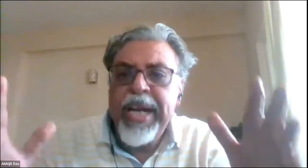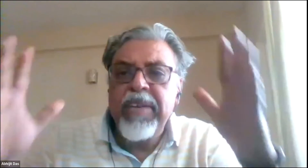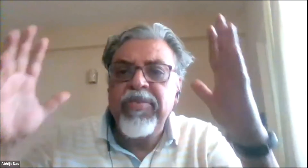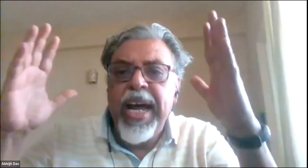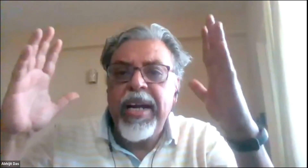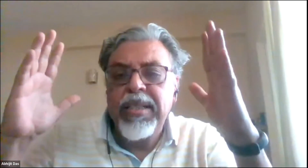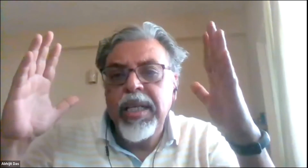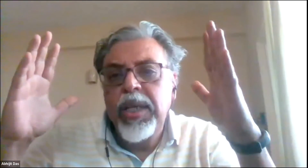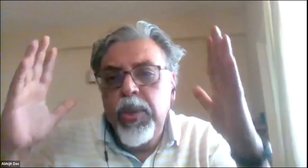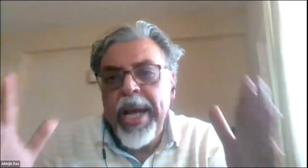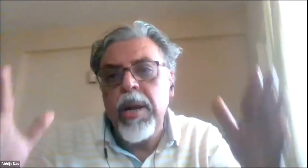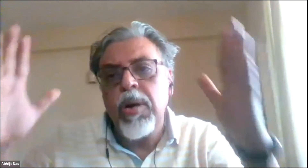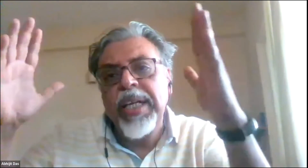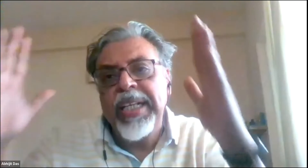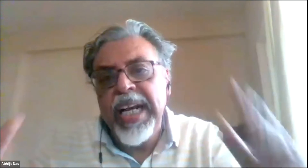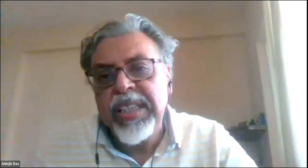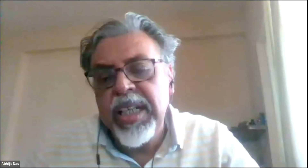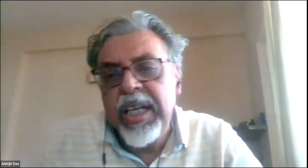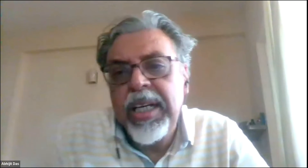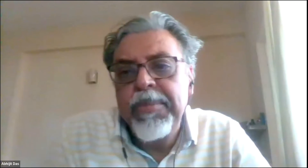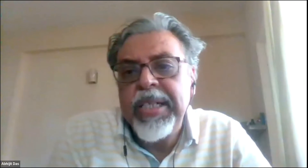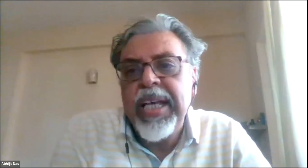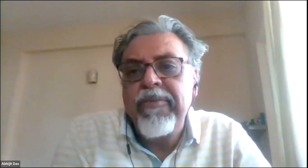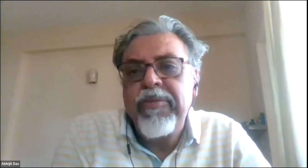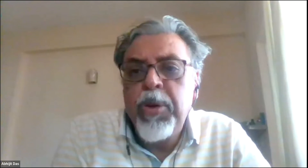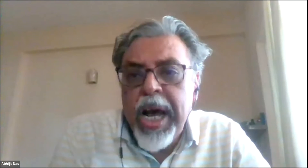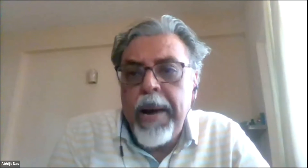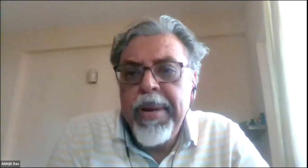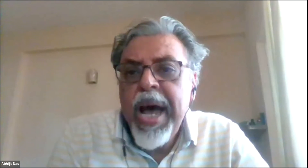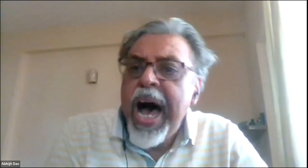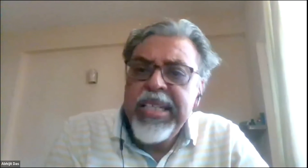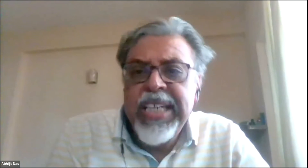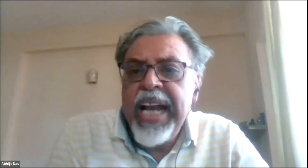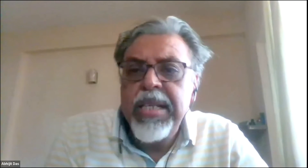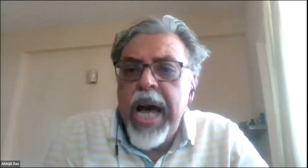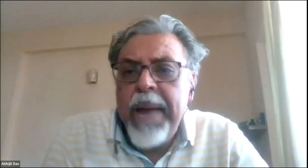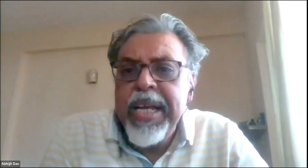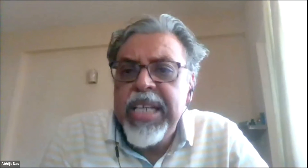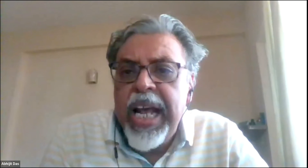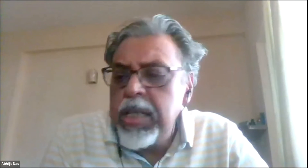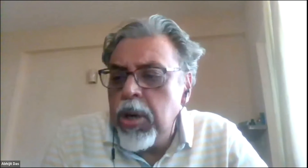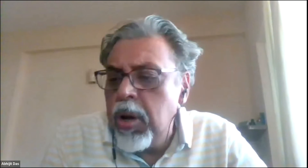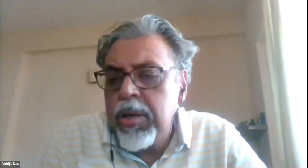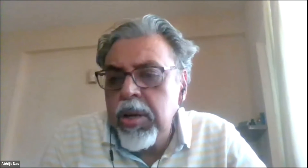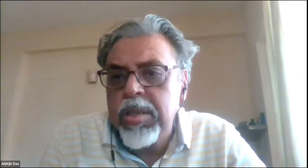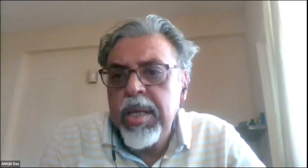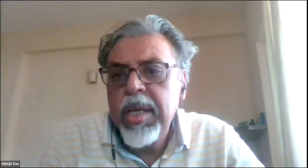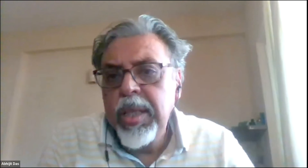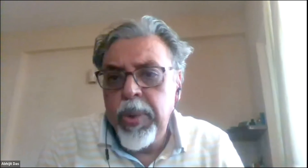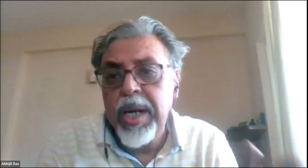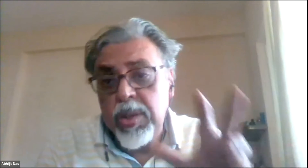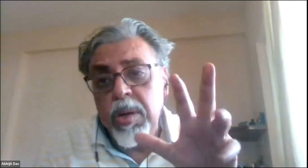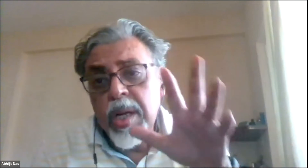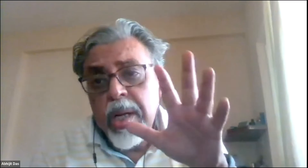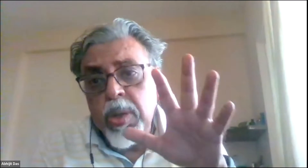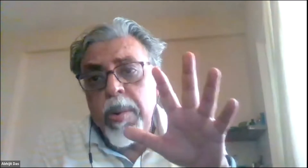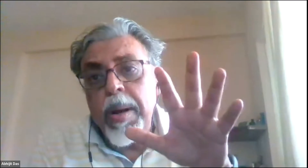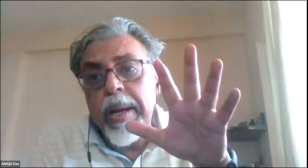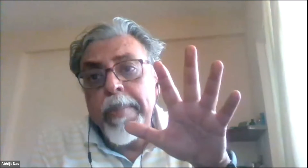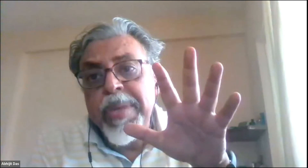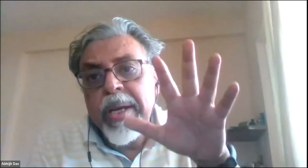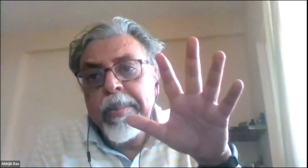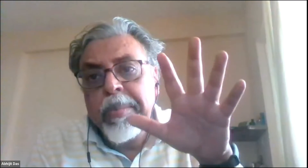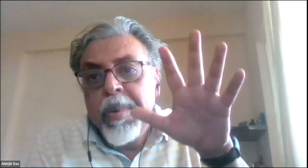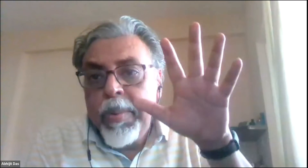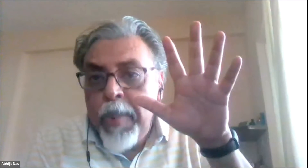country, because the normative that the UN or the international agreements have put up are being challenged all across the world.